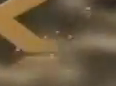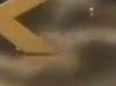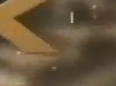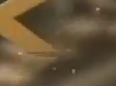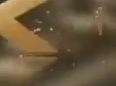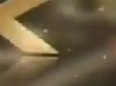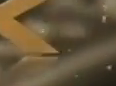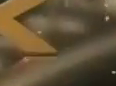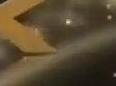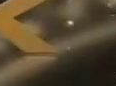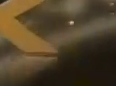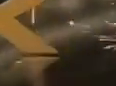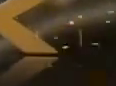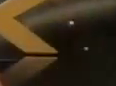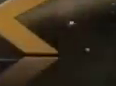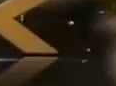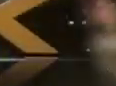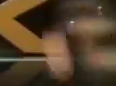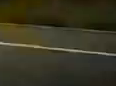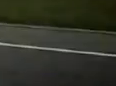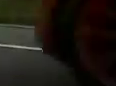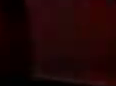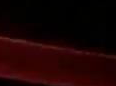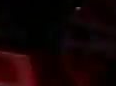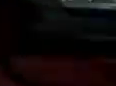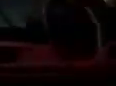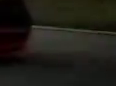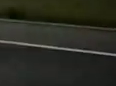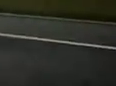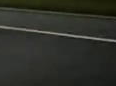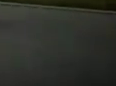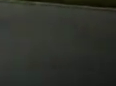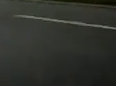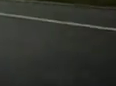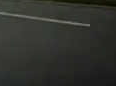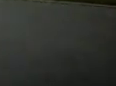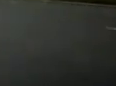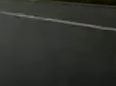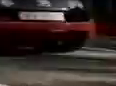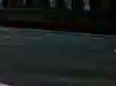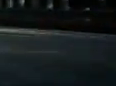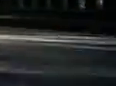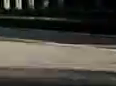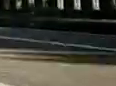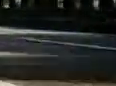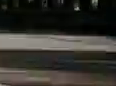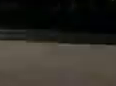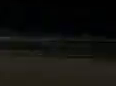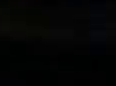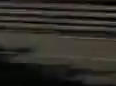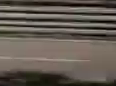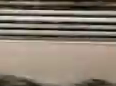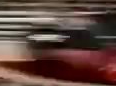When How Things Work was born, we gained momentum as fast as the top speed of a Bugatti Veyron.